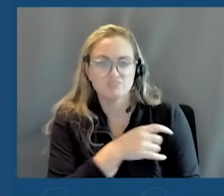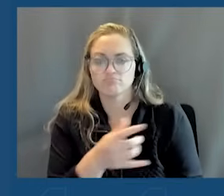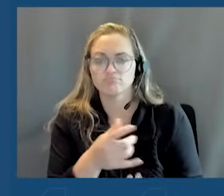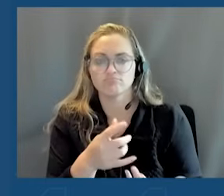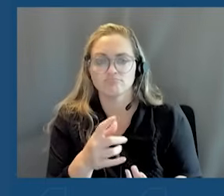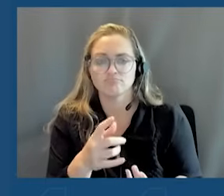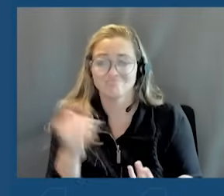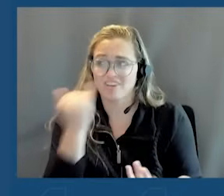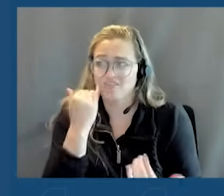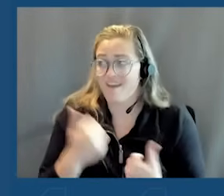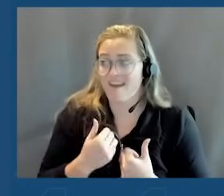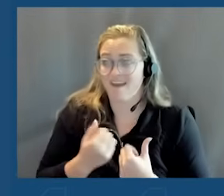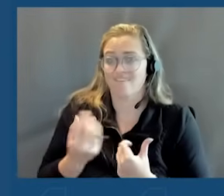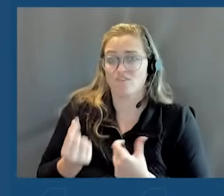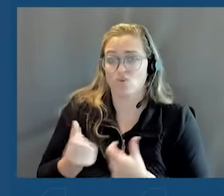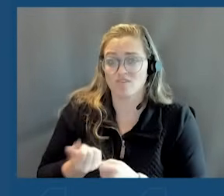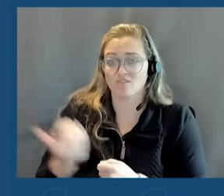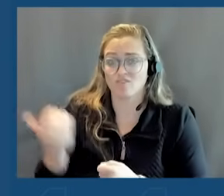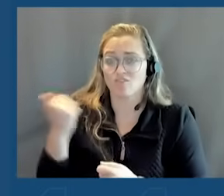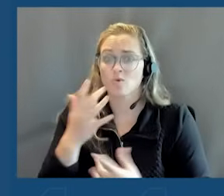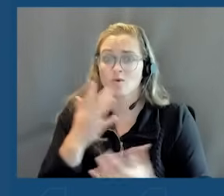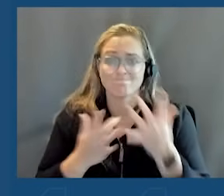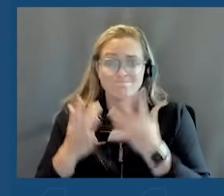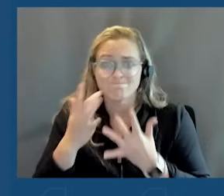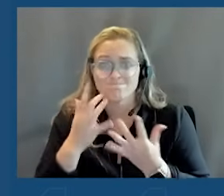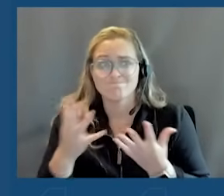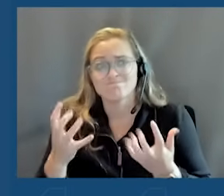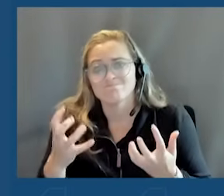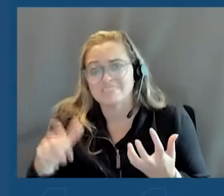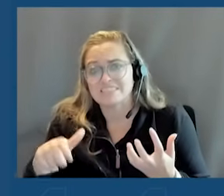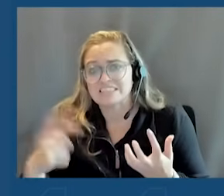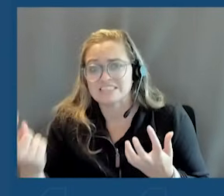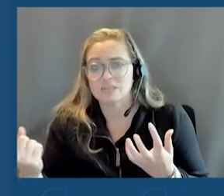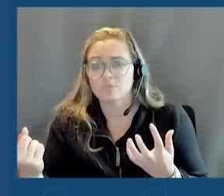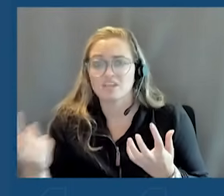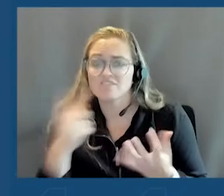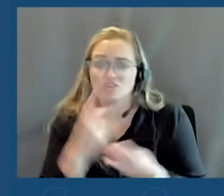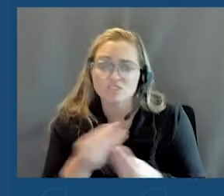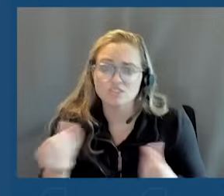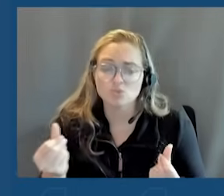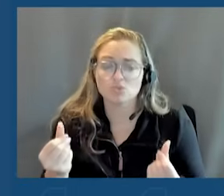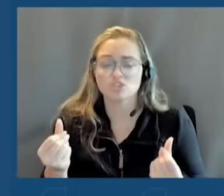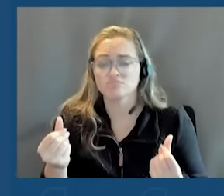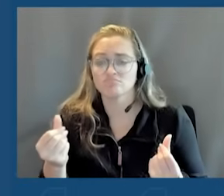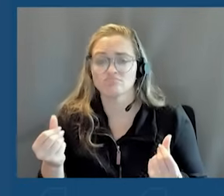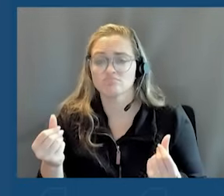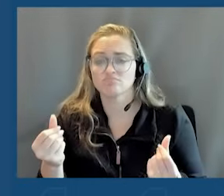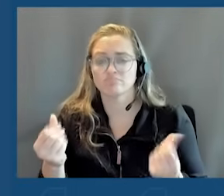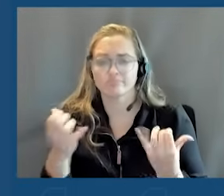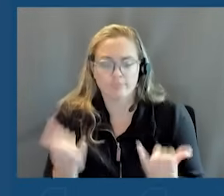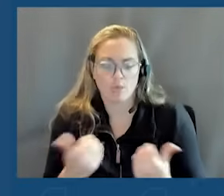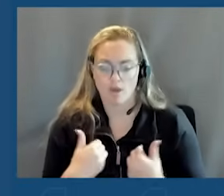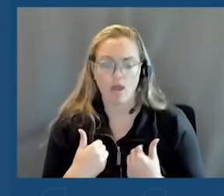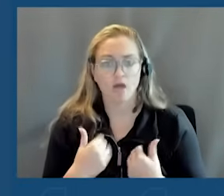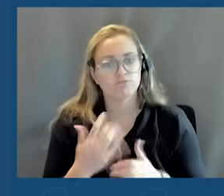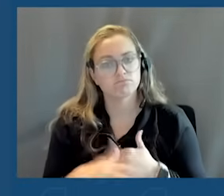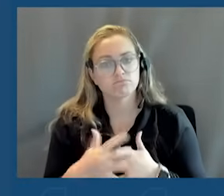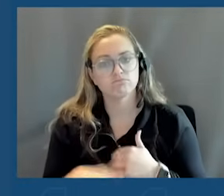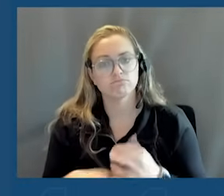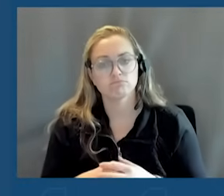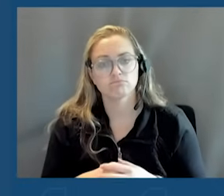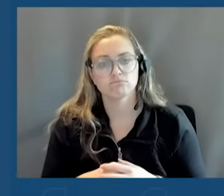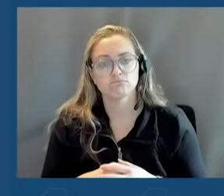dreamed about years ago. We were so desperate for a solution, a remedy, and now we have these treatments at our